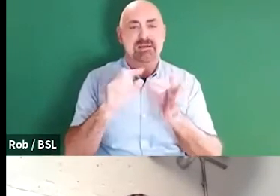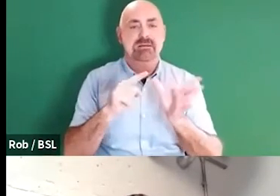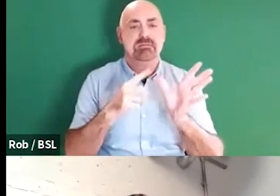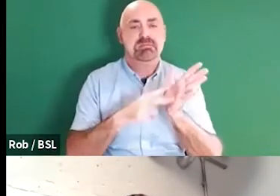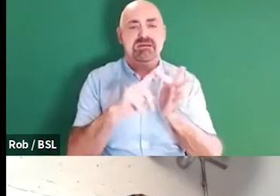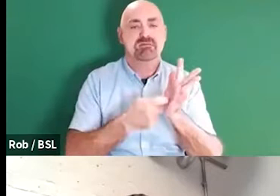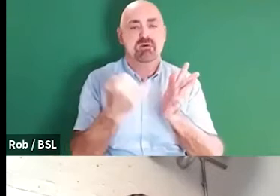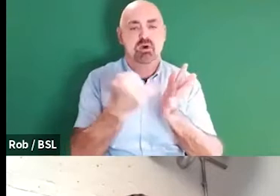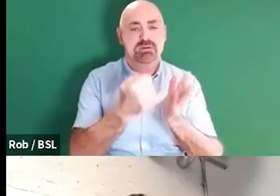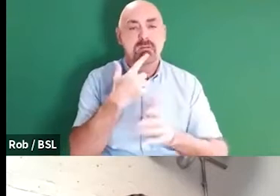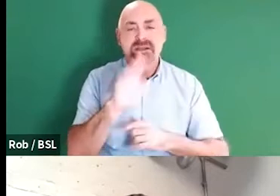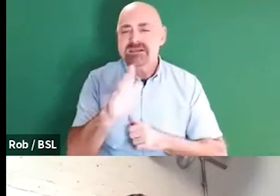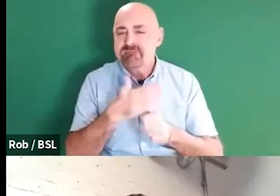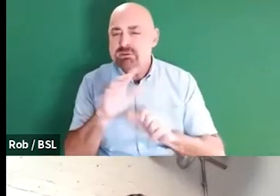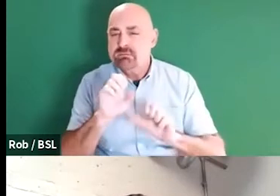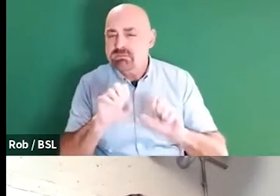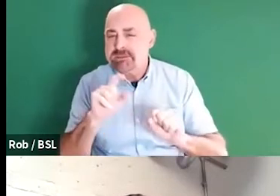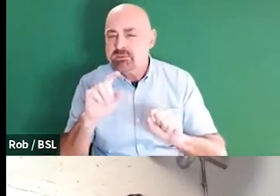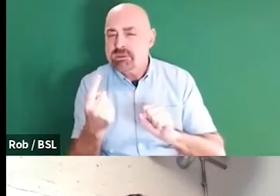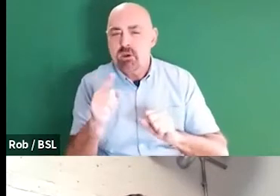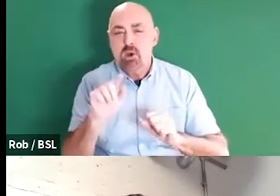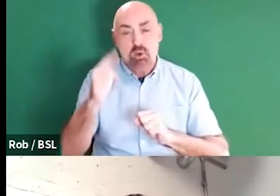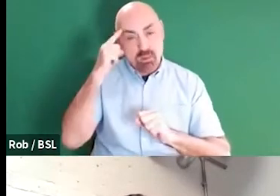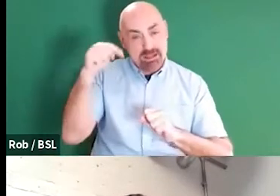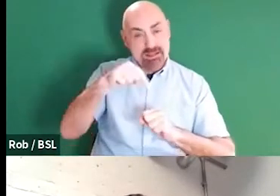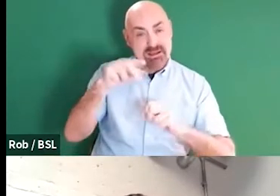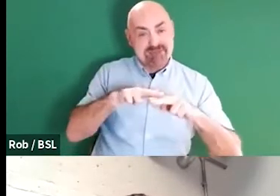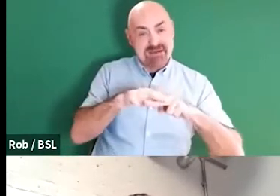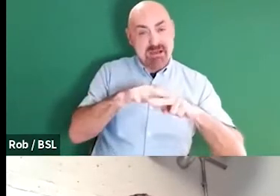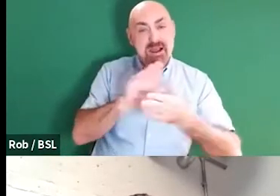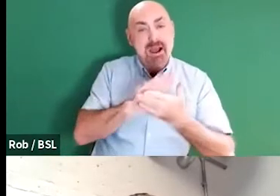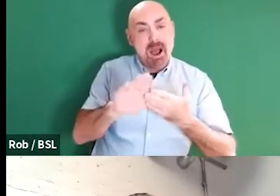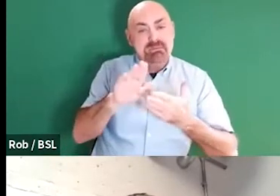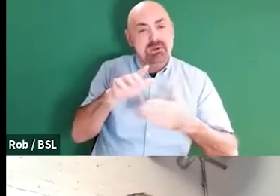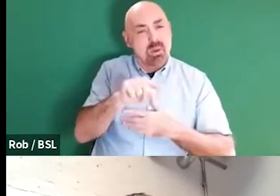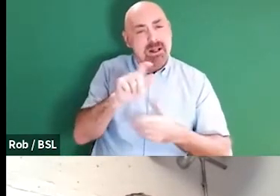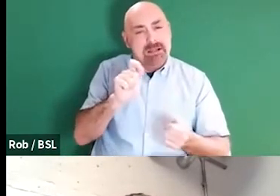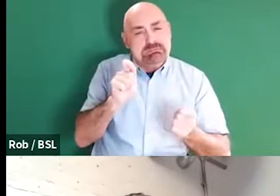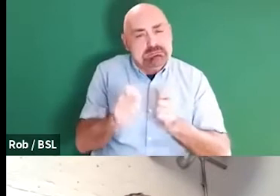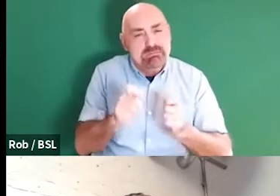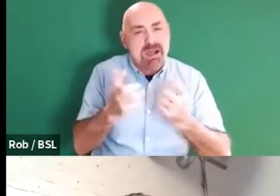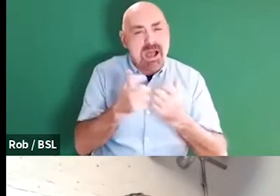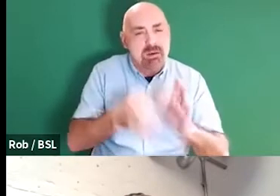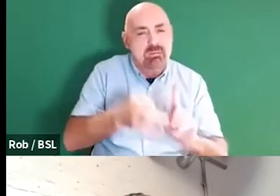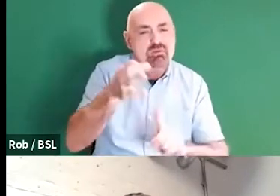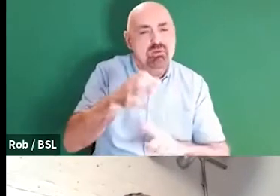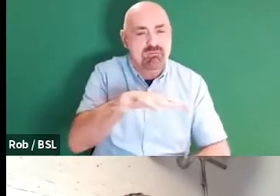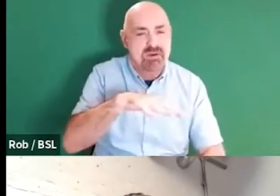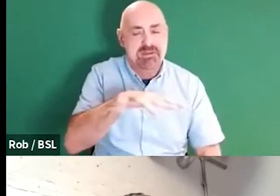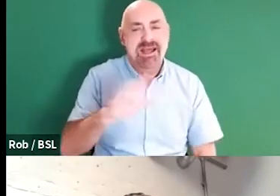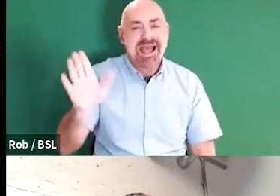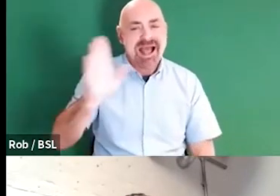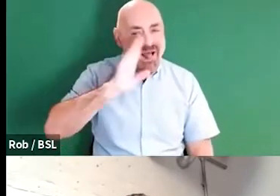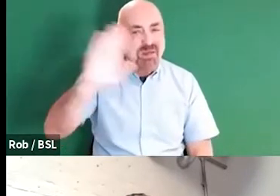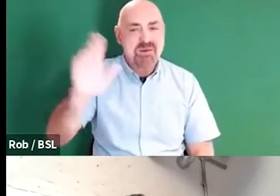also introduce yourself and tell us what difference you hope Family Hubs will make for children and families? Hi, good